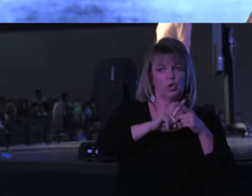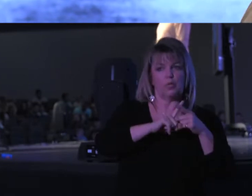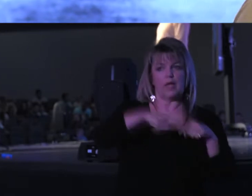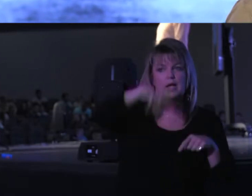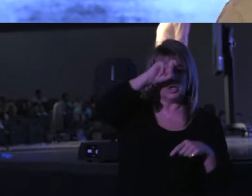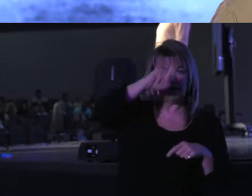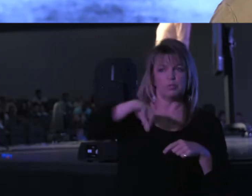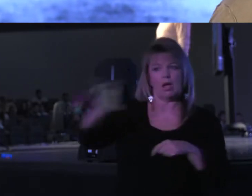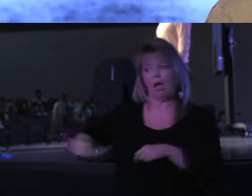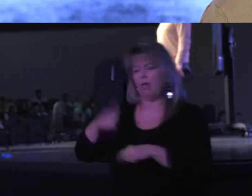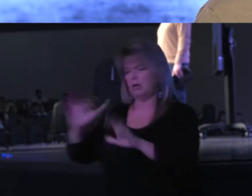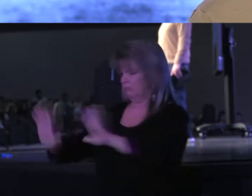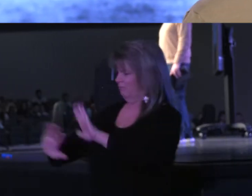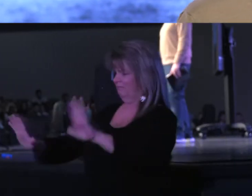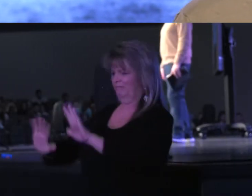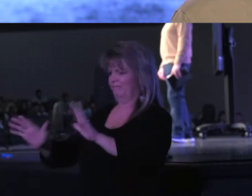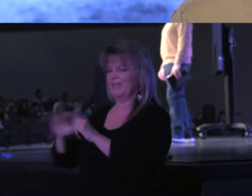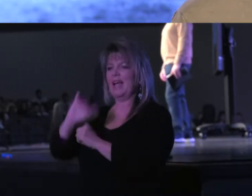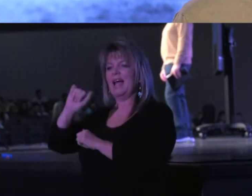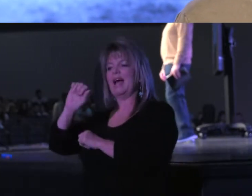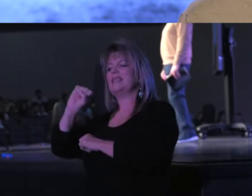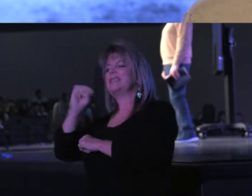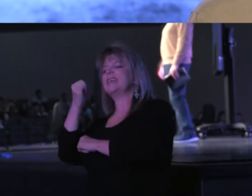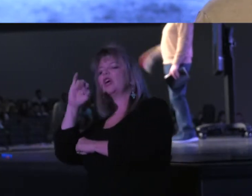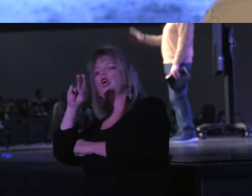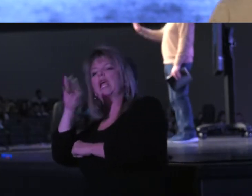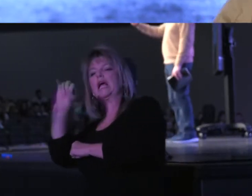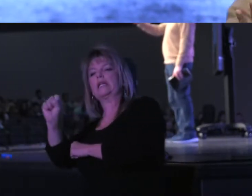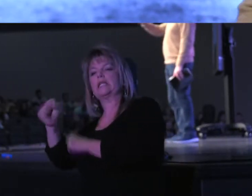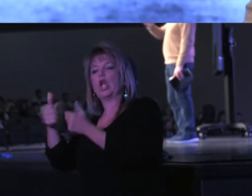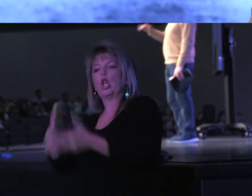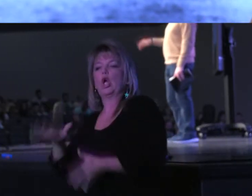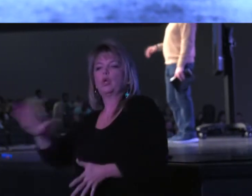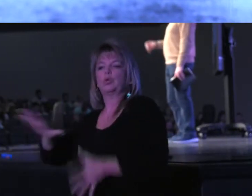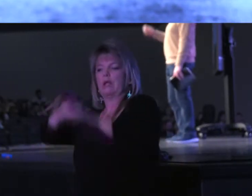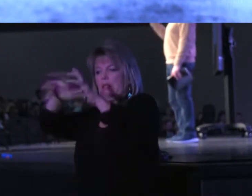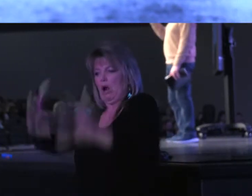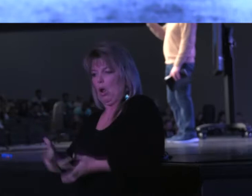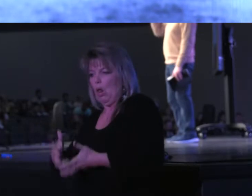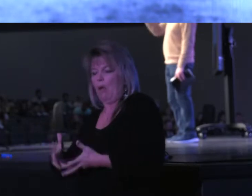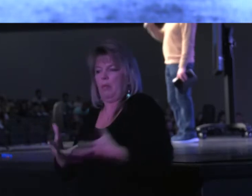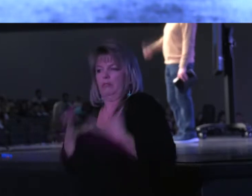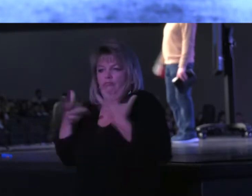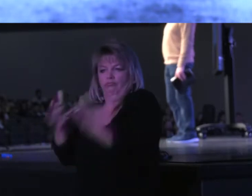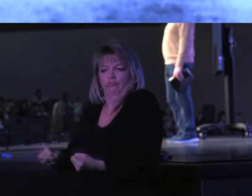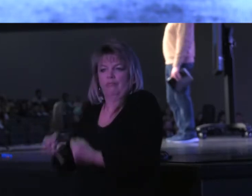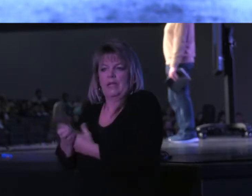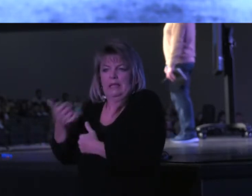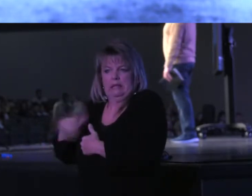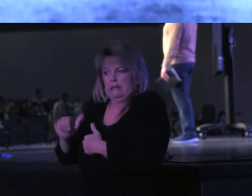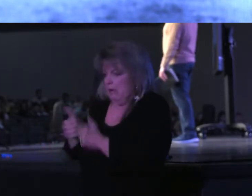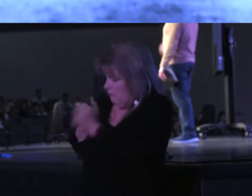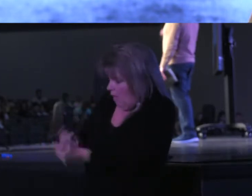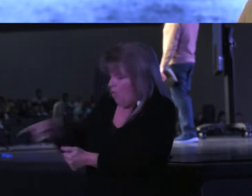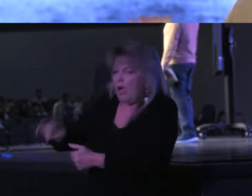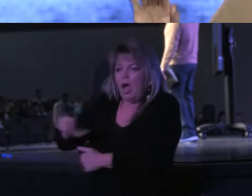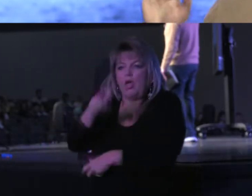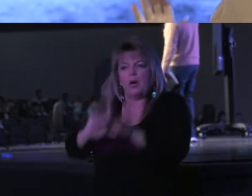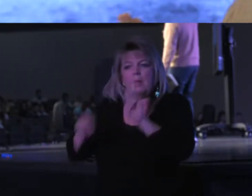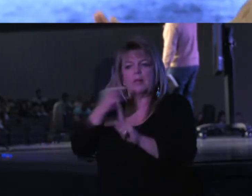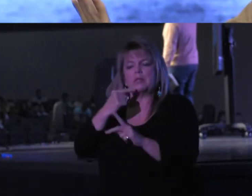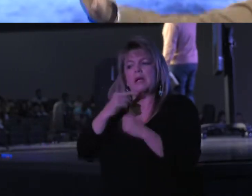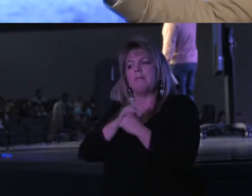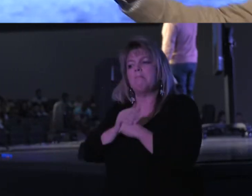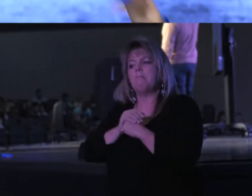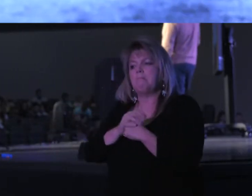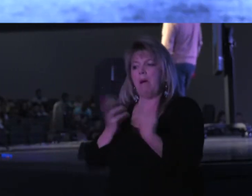Egyptians. Others said, no, the Assyrians, who were losing their global footing, are still our best hope. Others said, we might